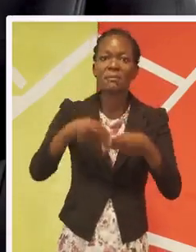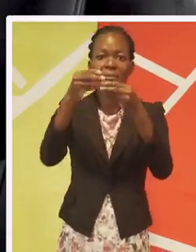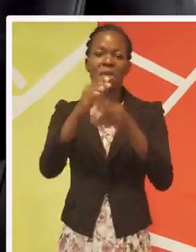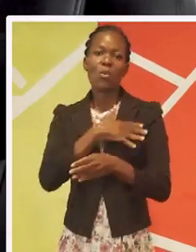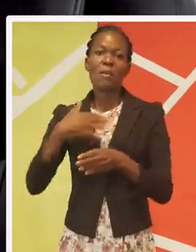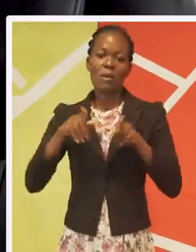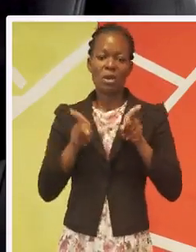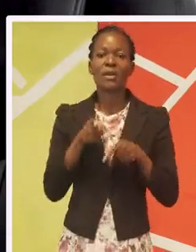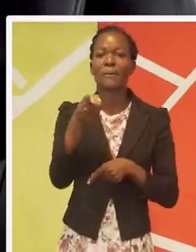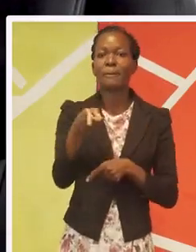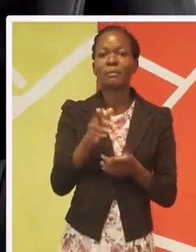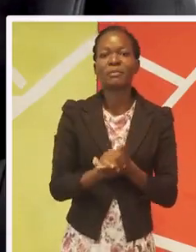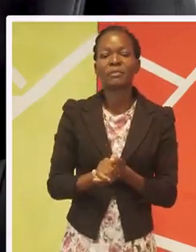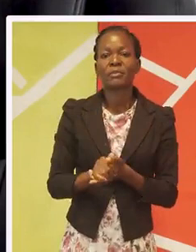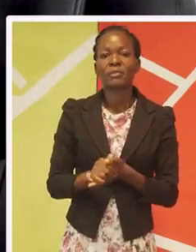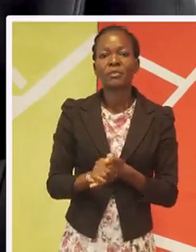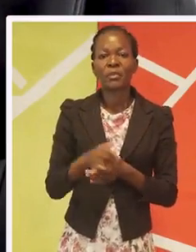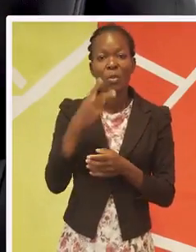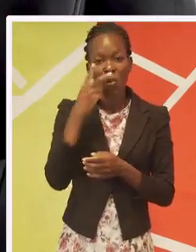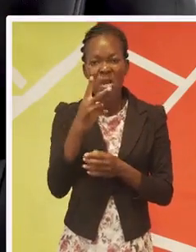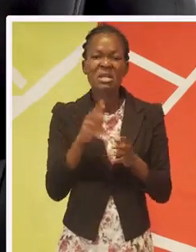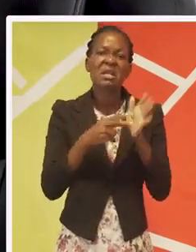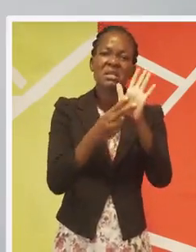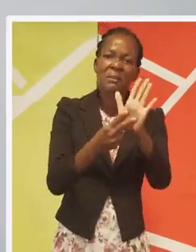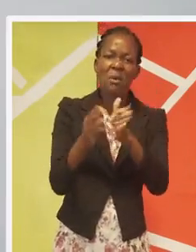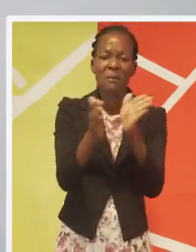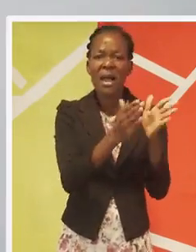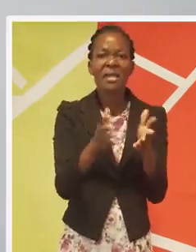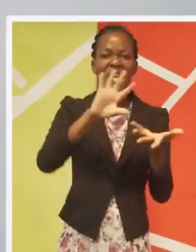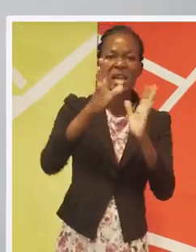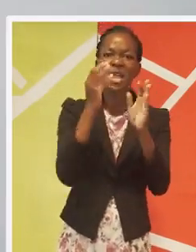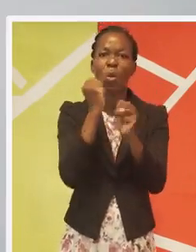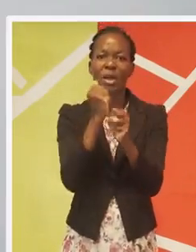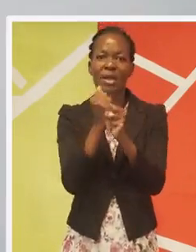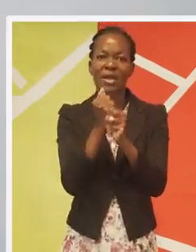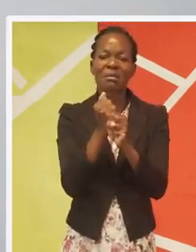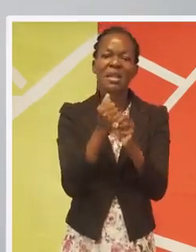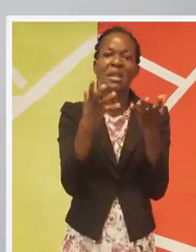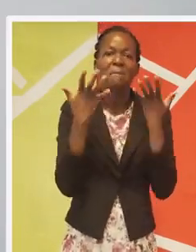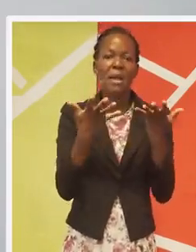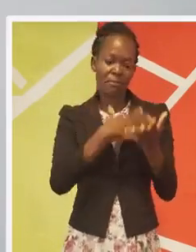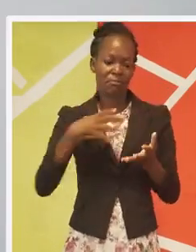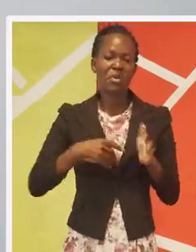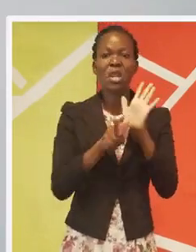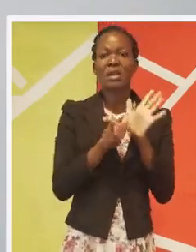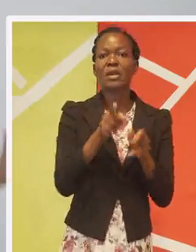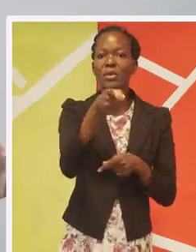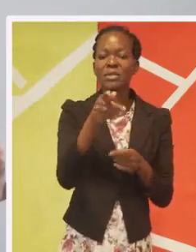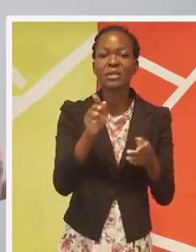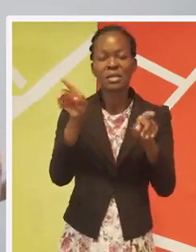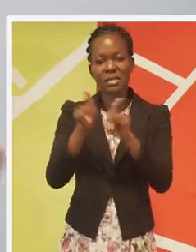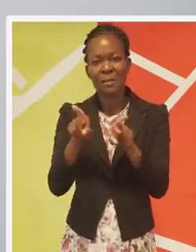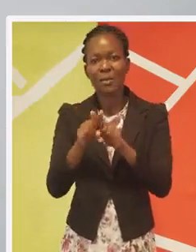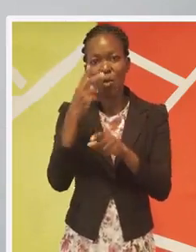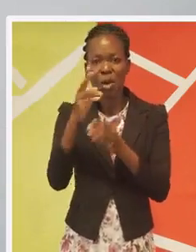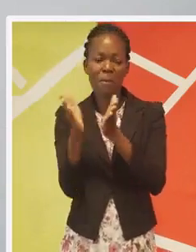and girls. So the burden of unpaid care work increased for women and girls. If we look at hospitals, back